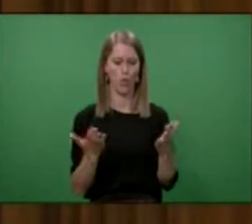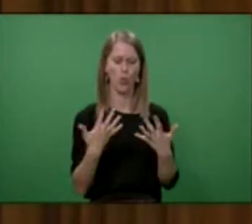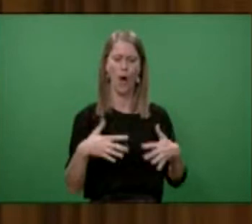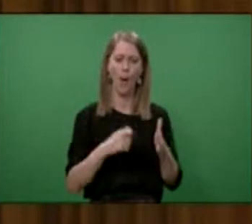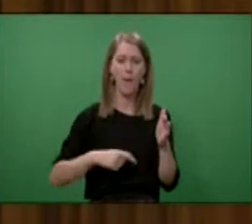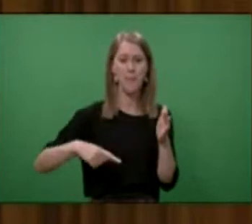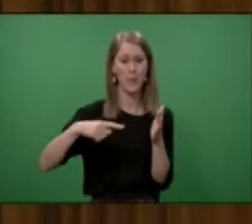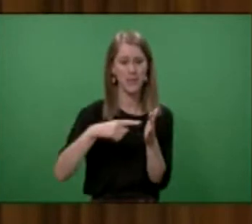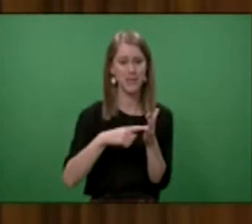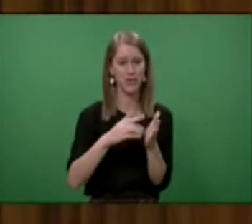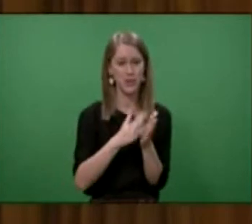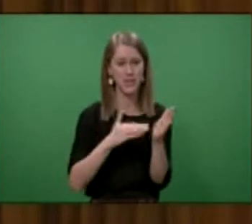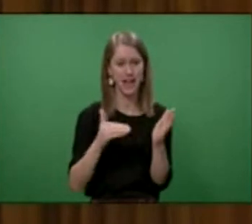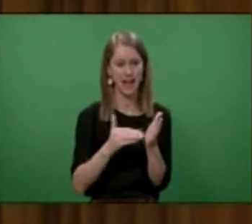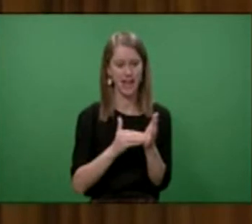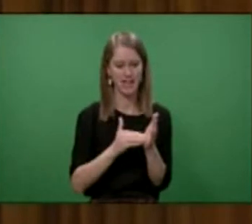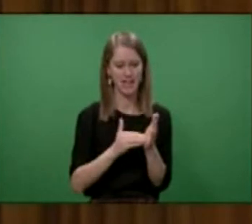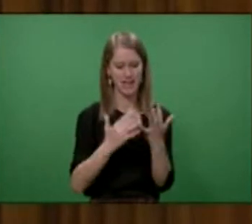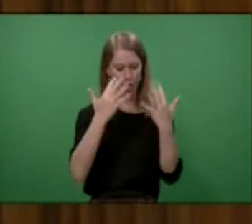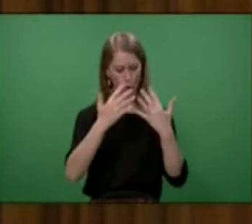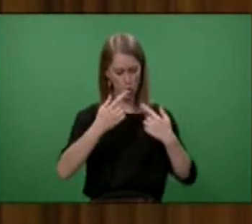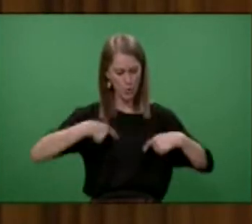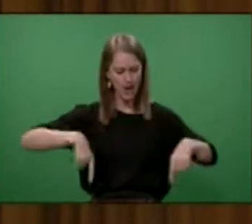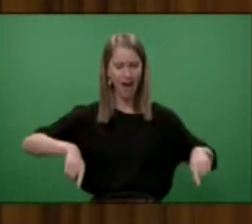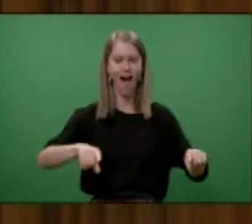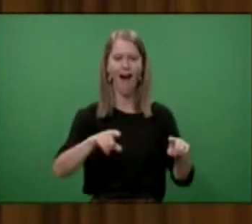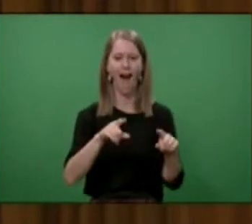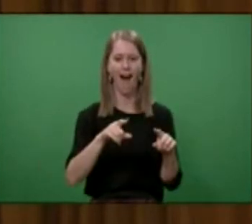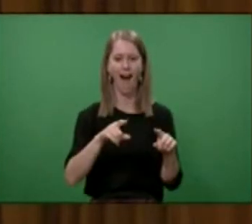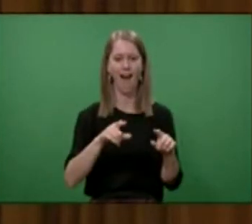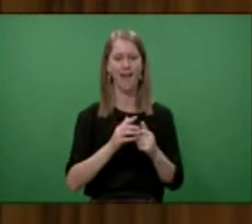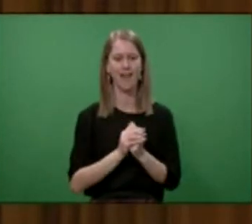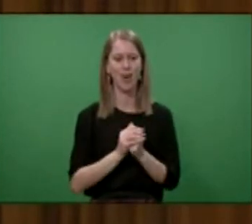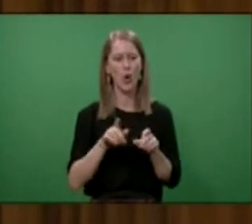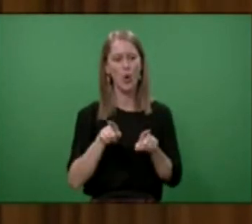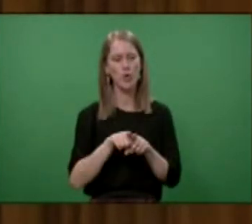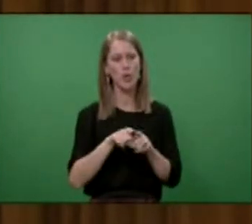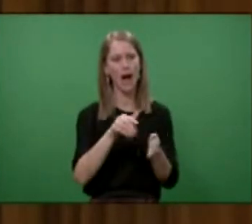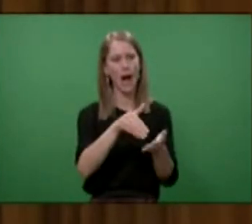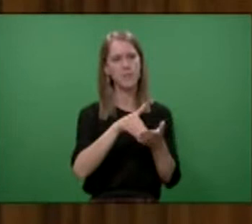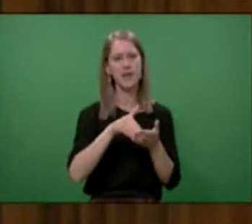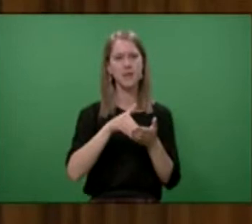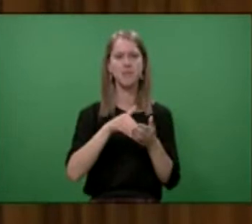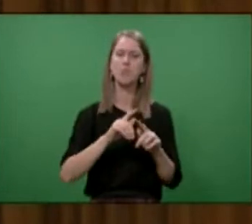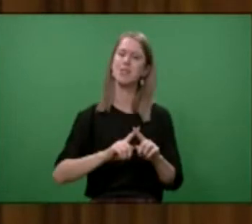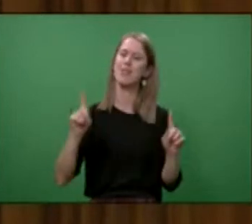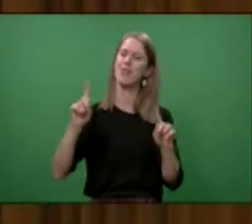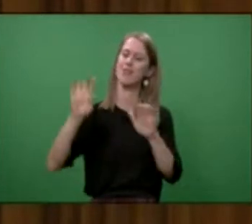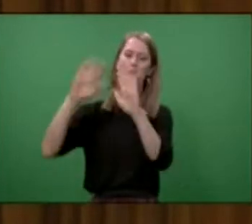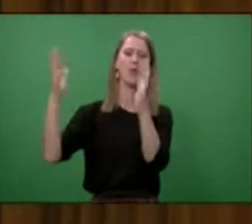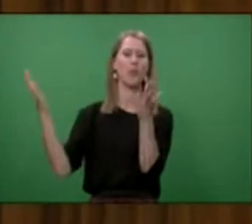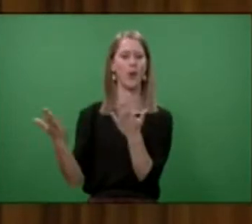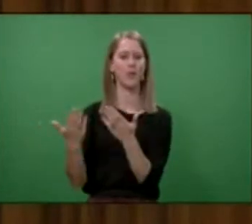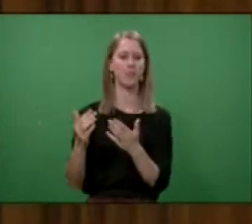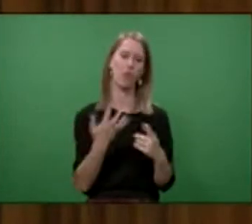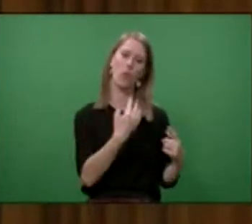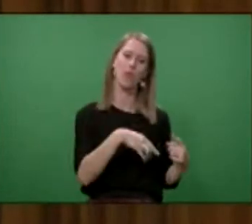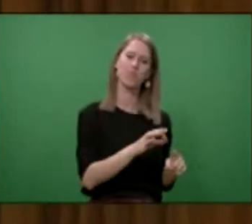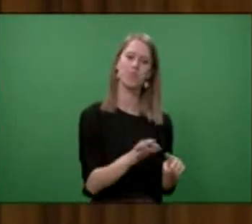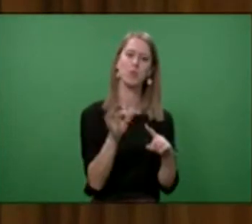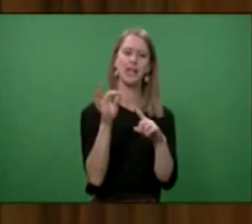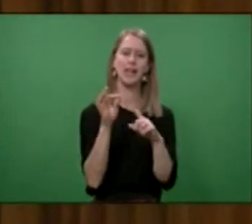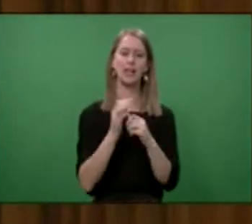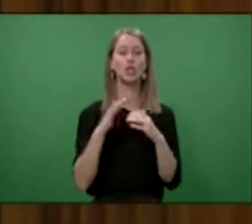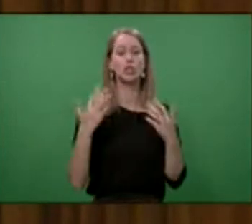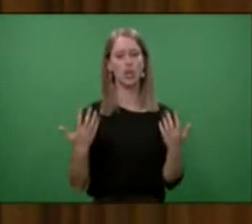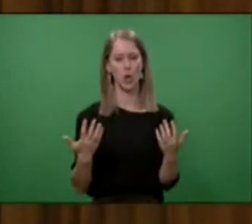just in defining who we are as a nation, but in setting us apart from the rest of the world. As such, the